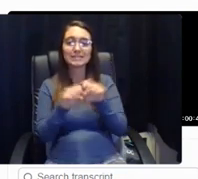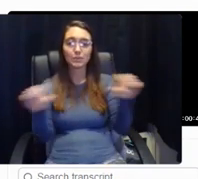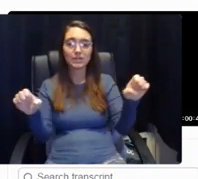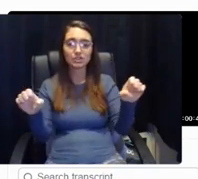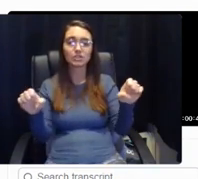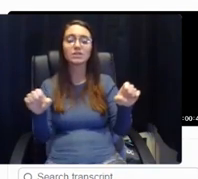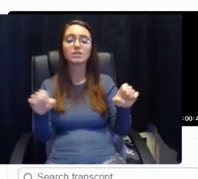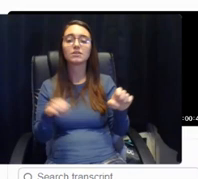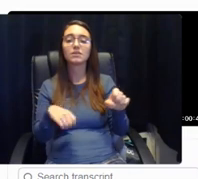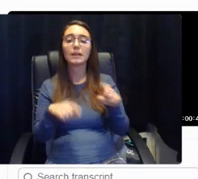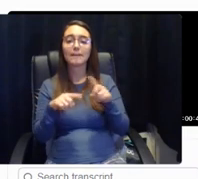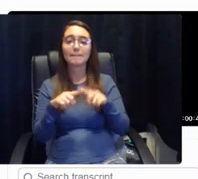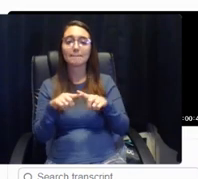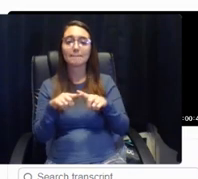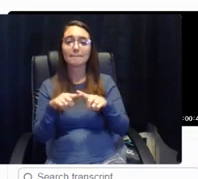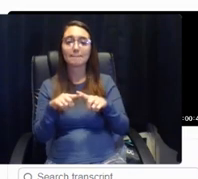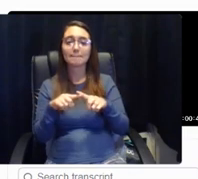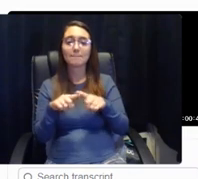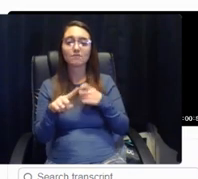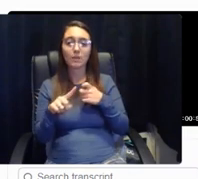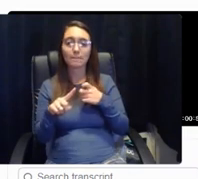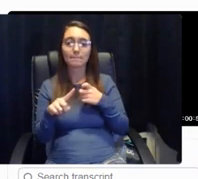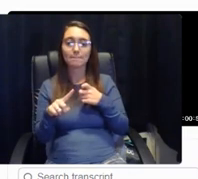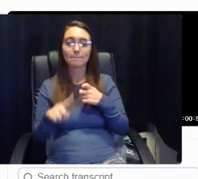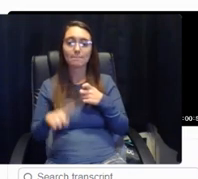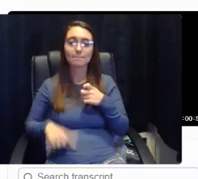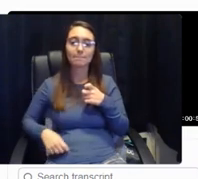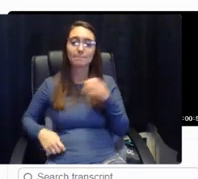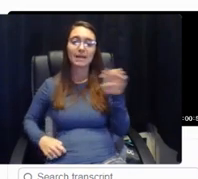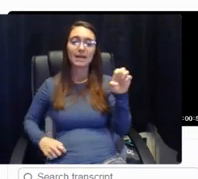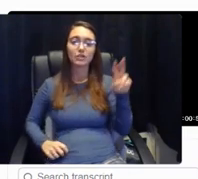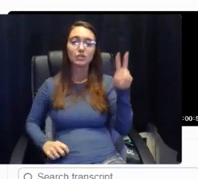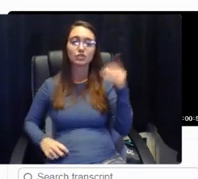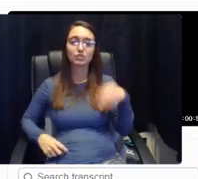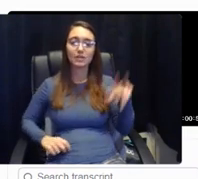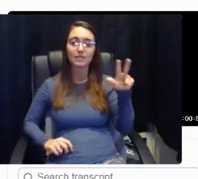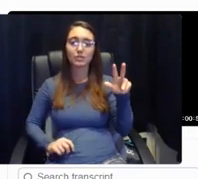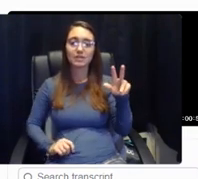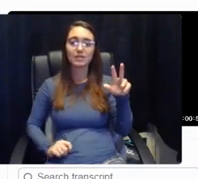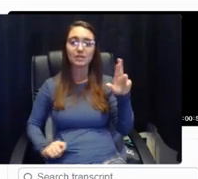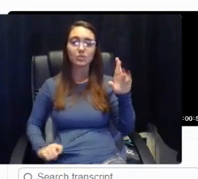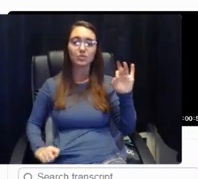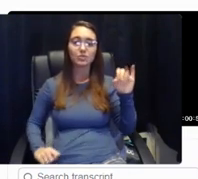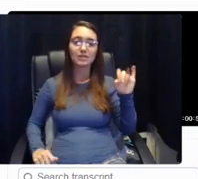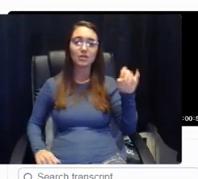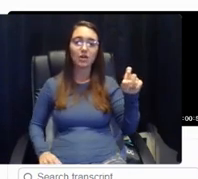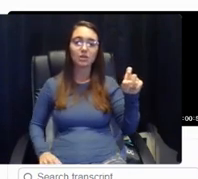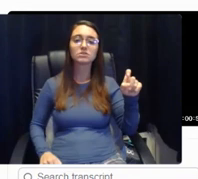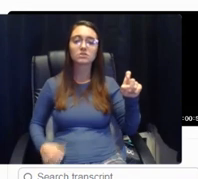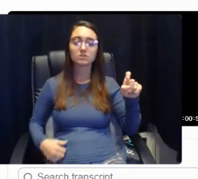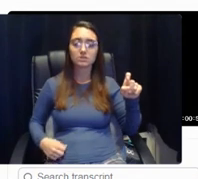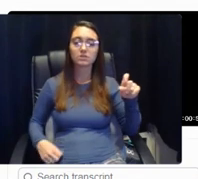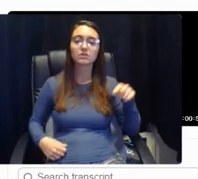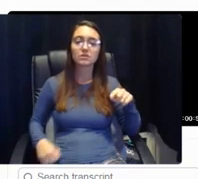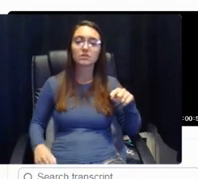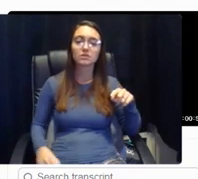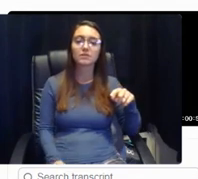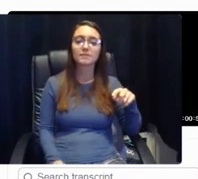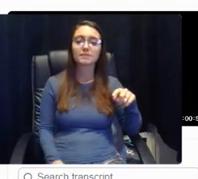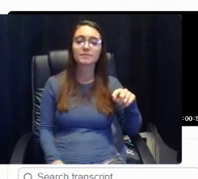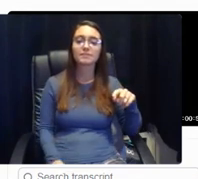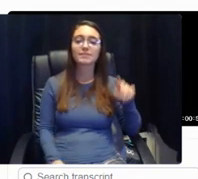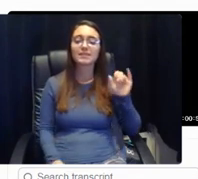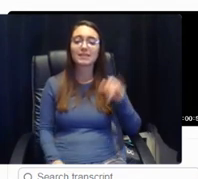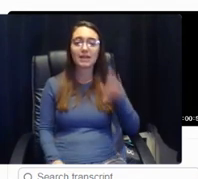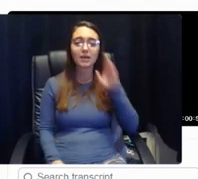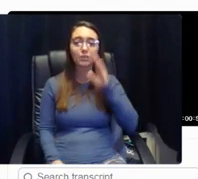out from the iron 2 and 3 redox couple. So then this will be the